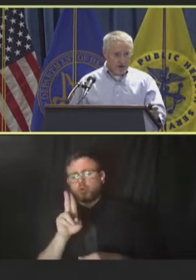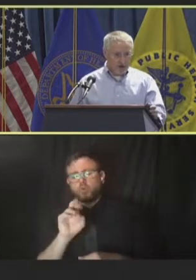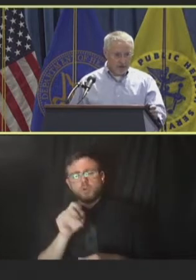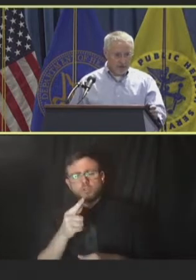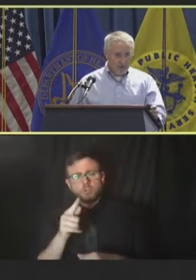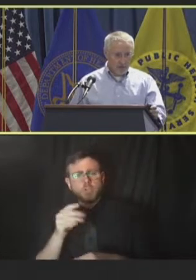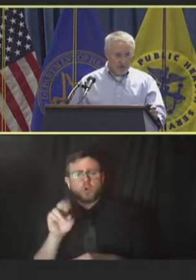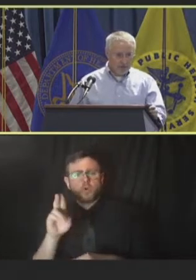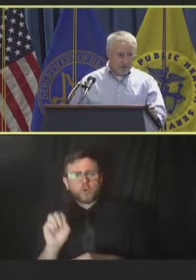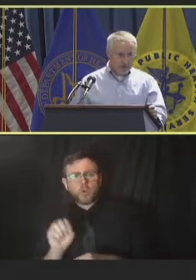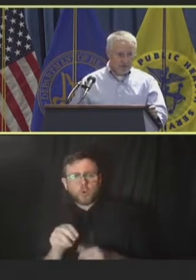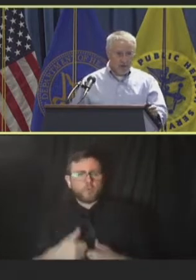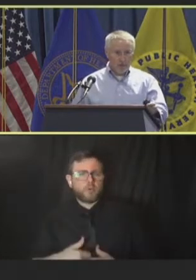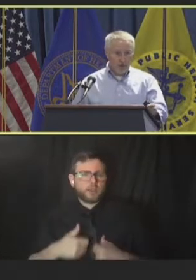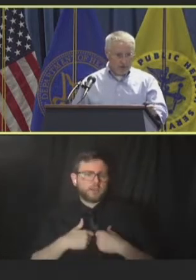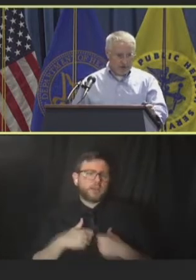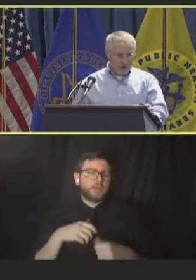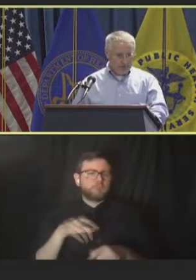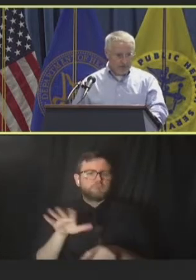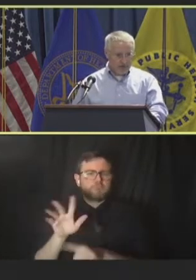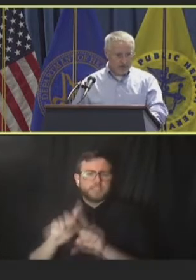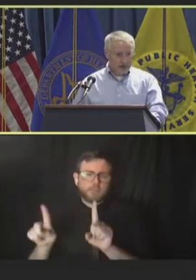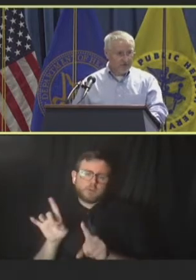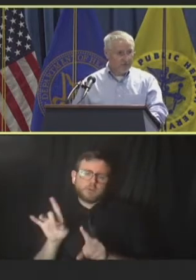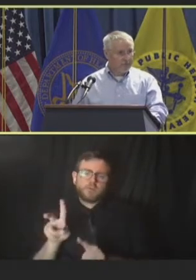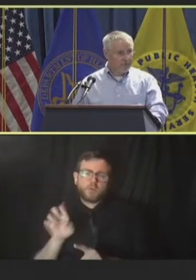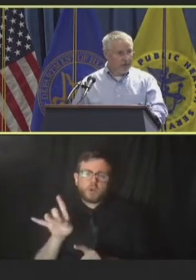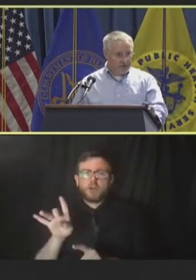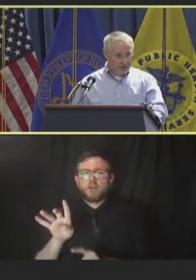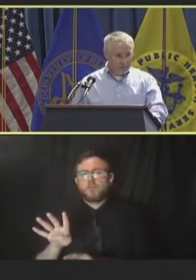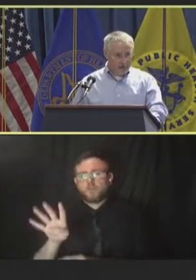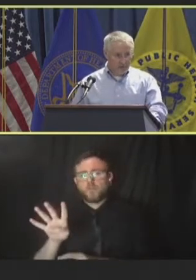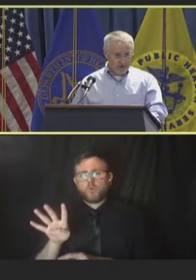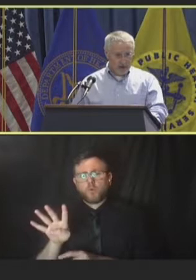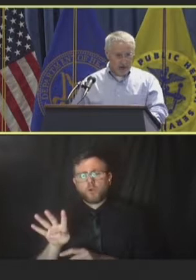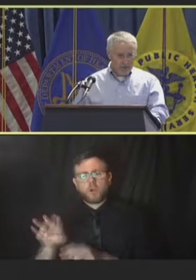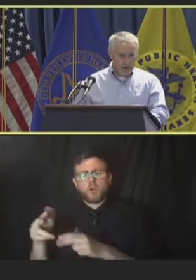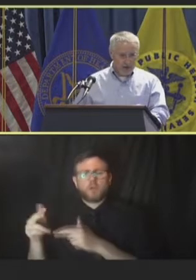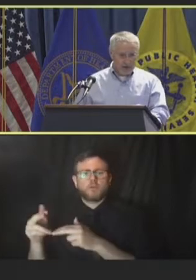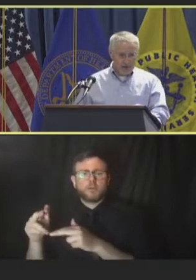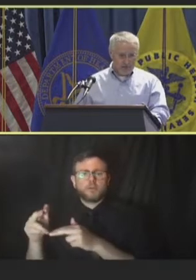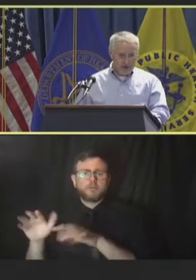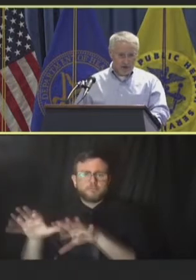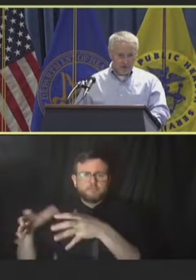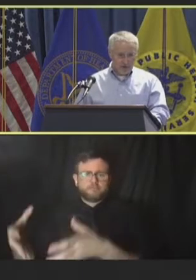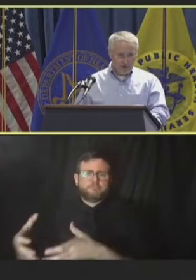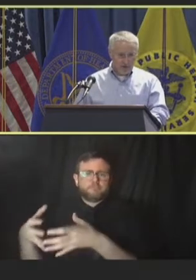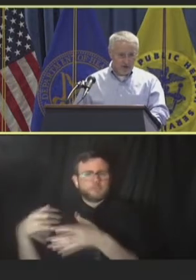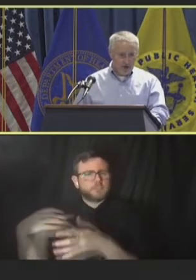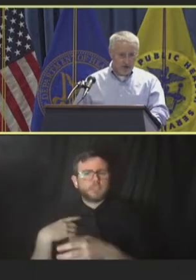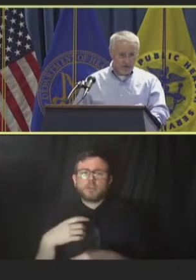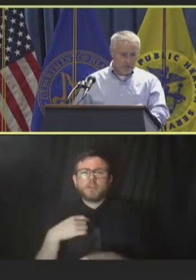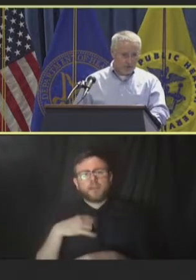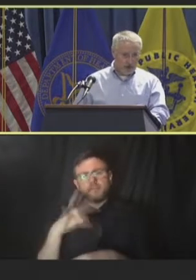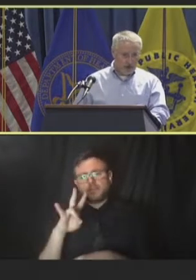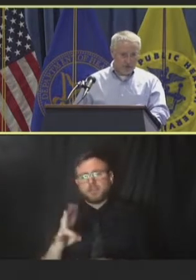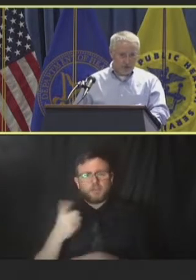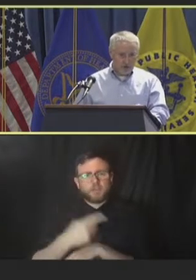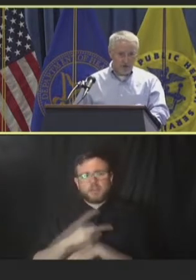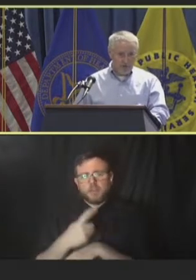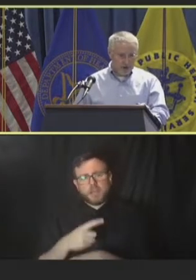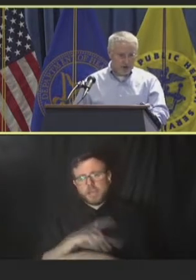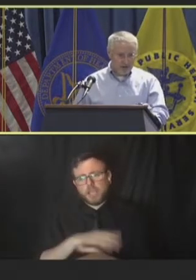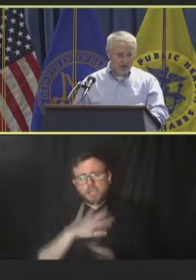among deaths reported to VAERS following COVID-19 vaccination, the Bayesian data mining identified no signals other than mortality